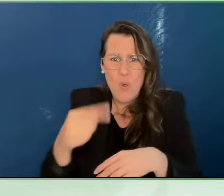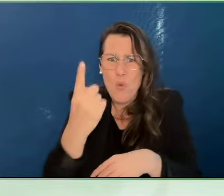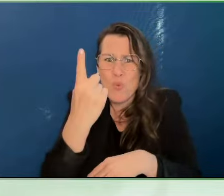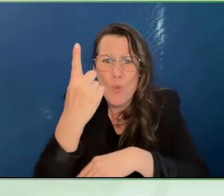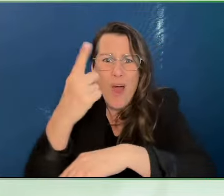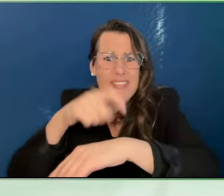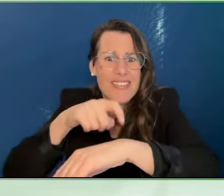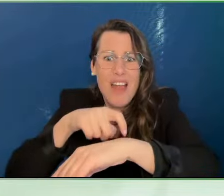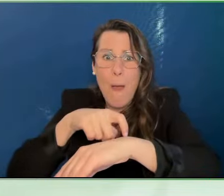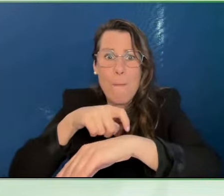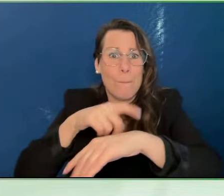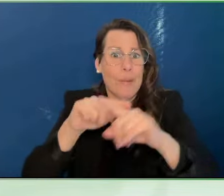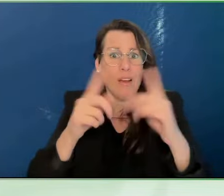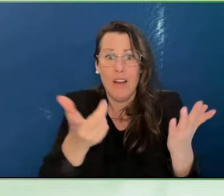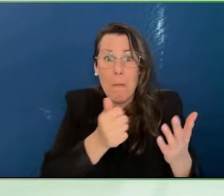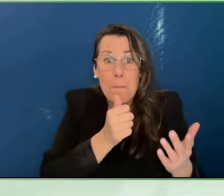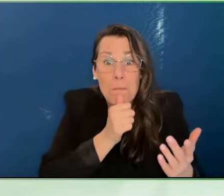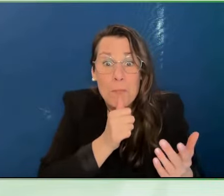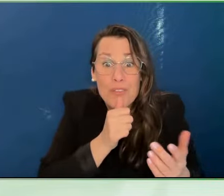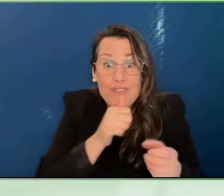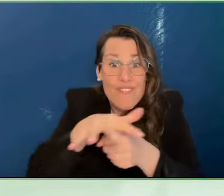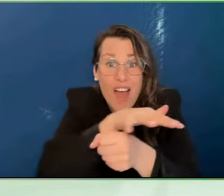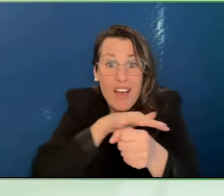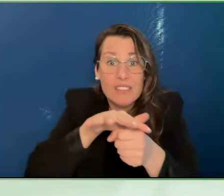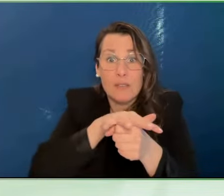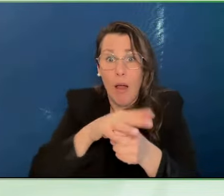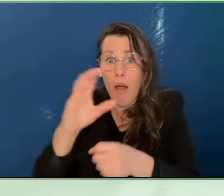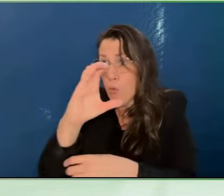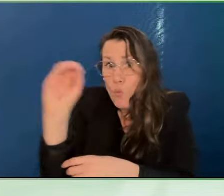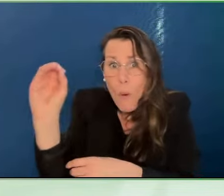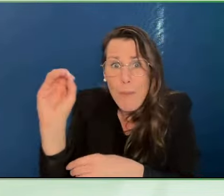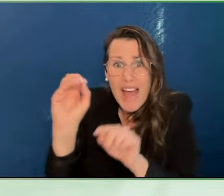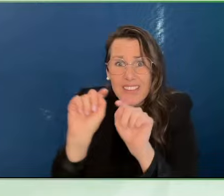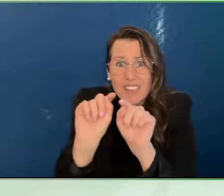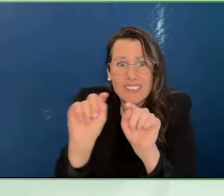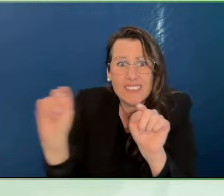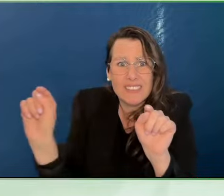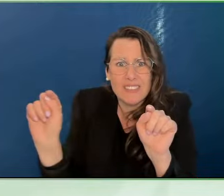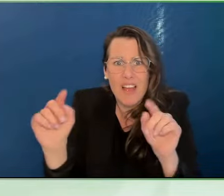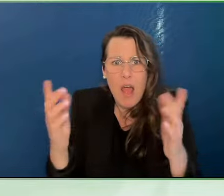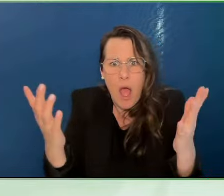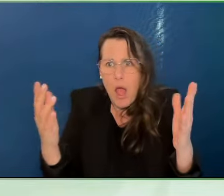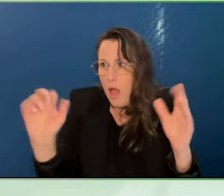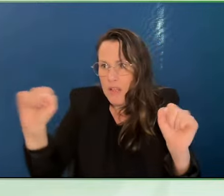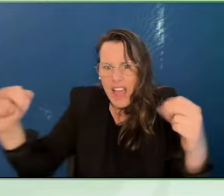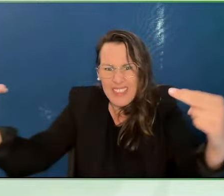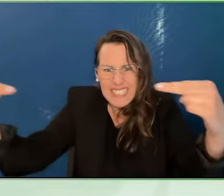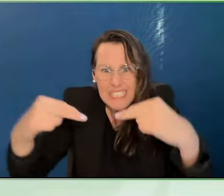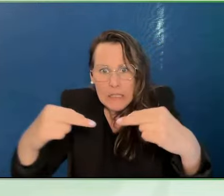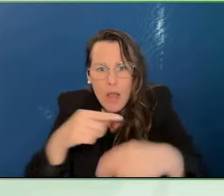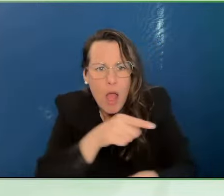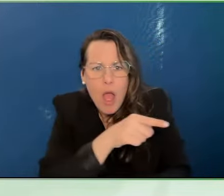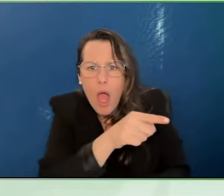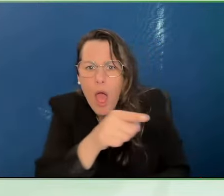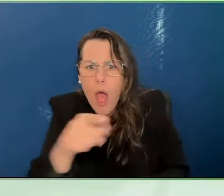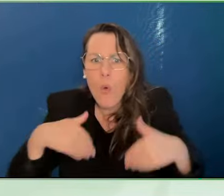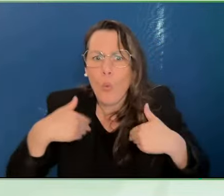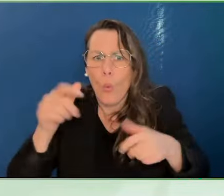what's the size of your team? How many people have the pleasure of working with you with all these services and